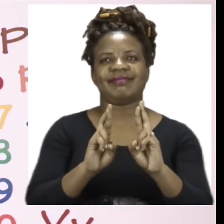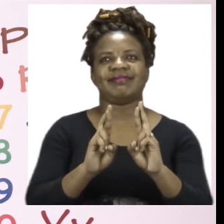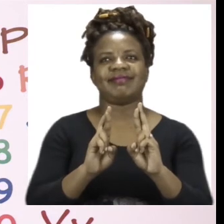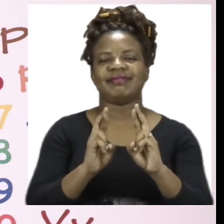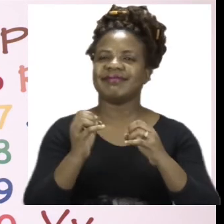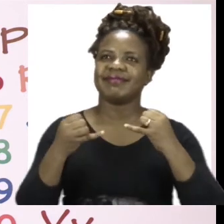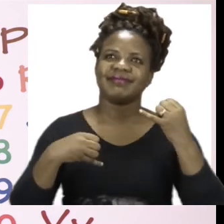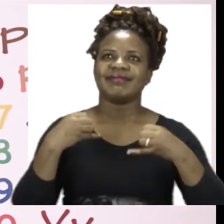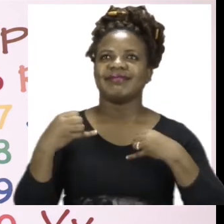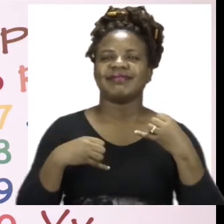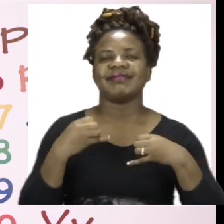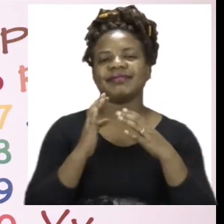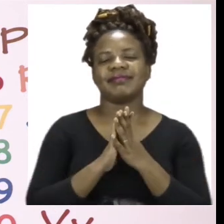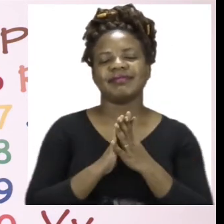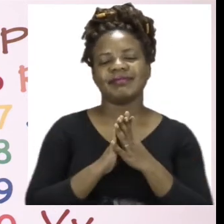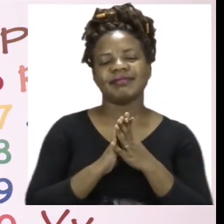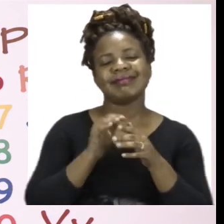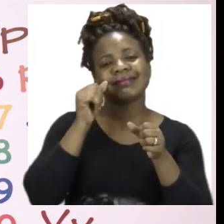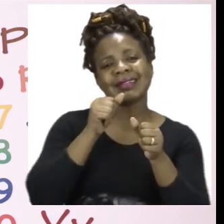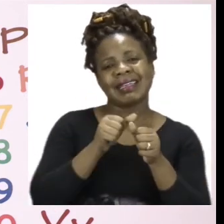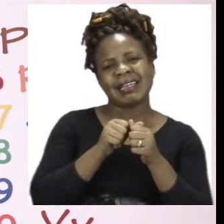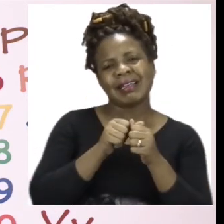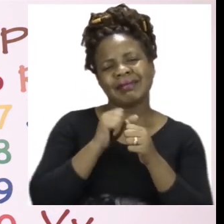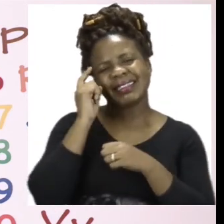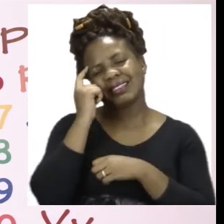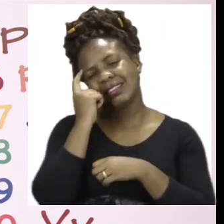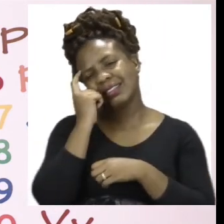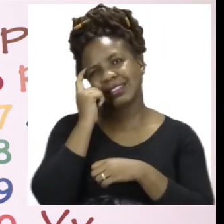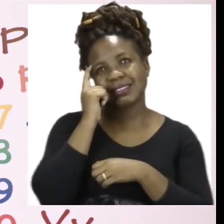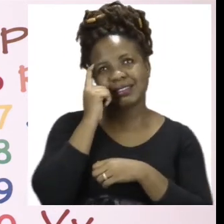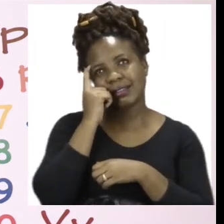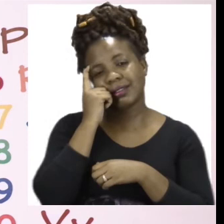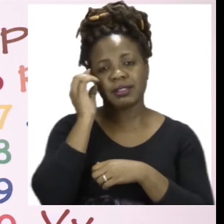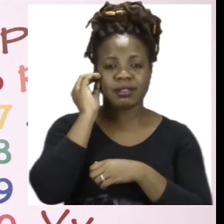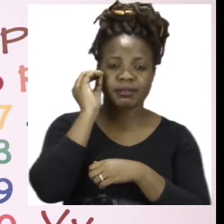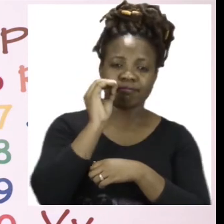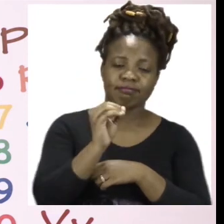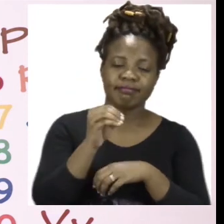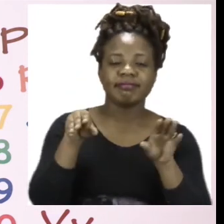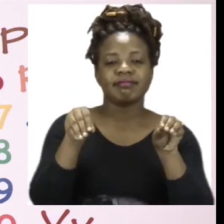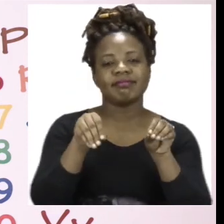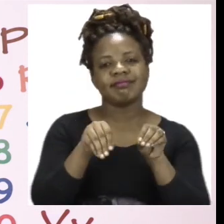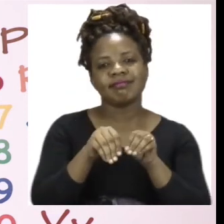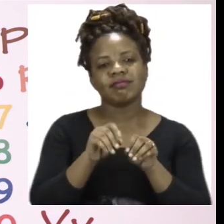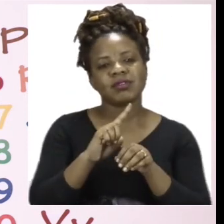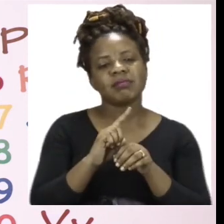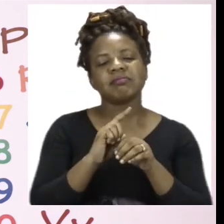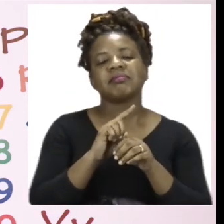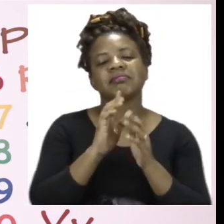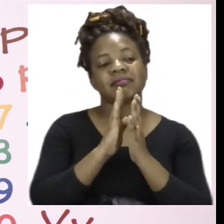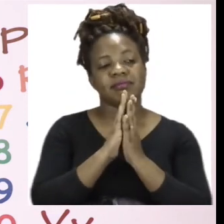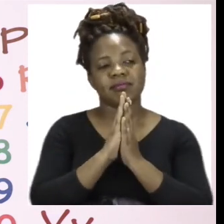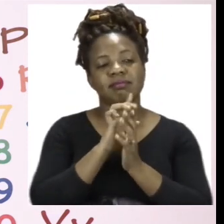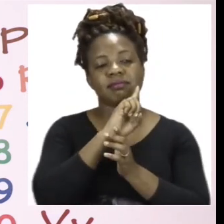if you're not sure or you can't remember what to do, you can always ask an adult for help.